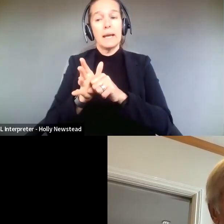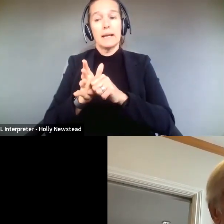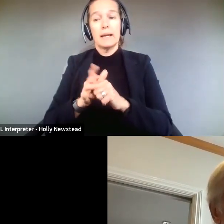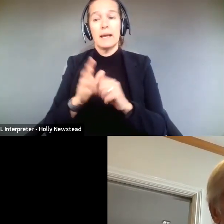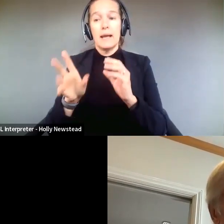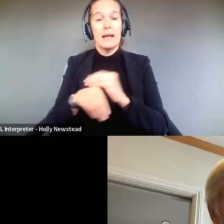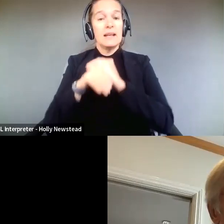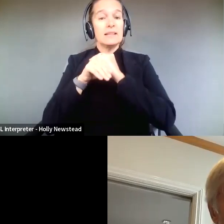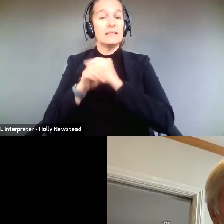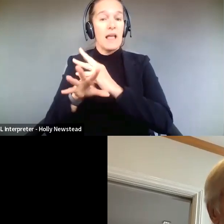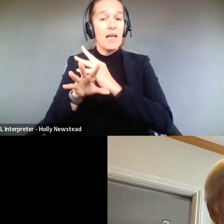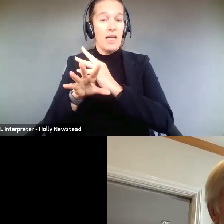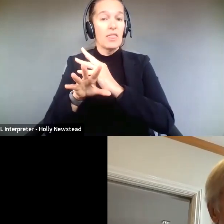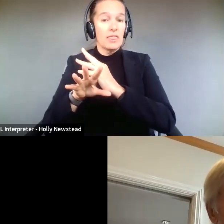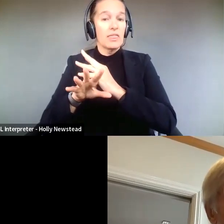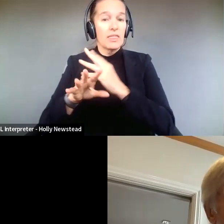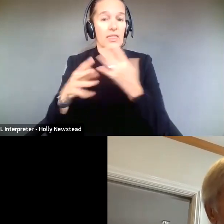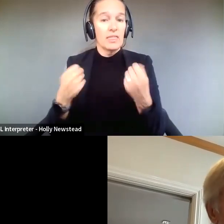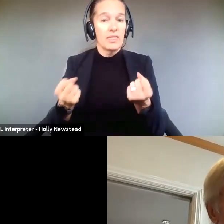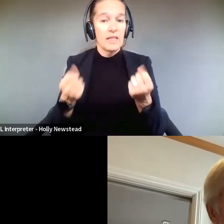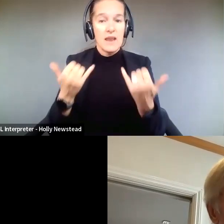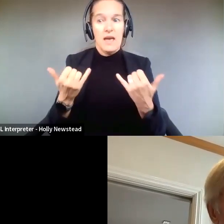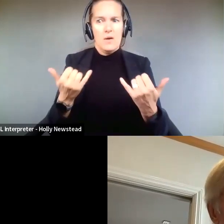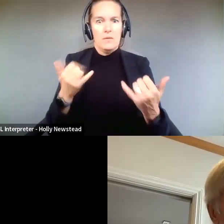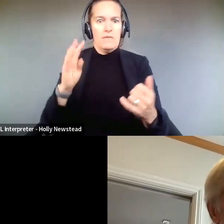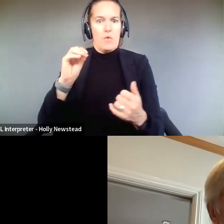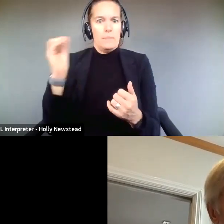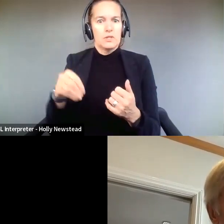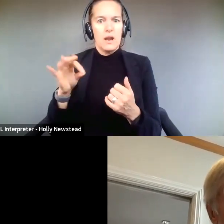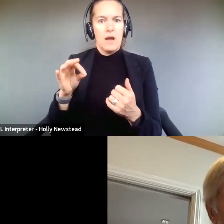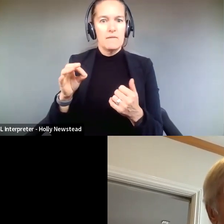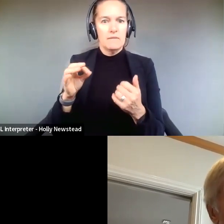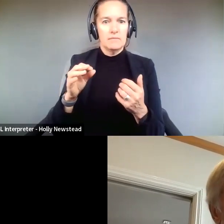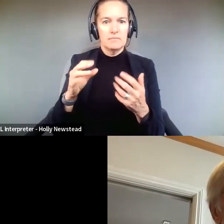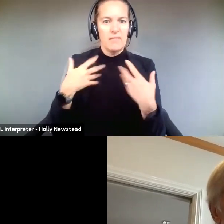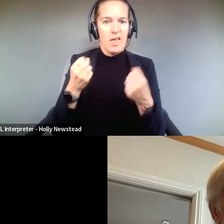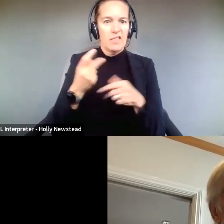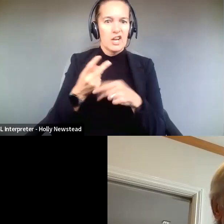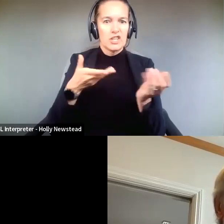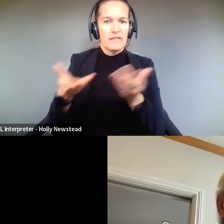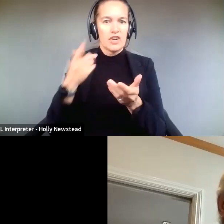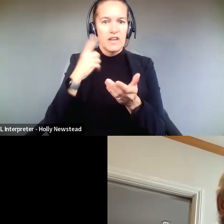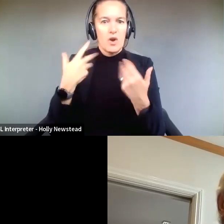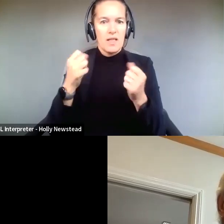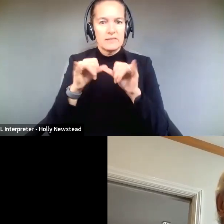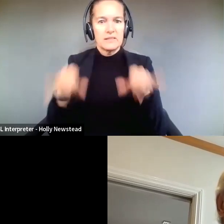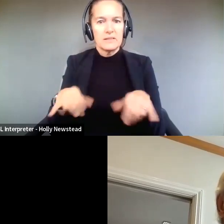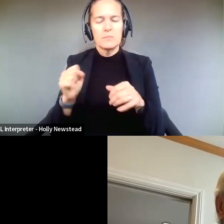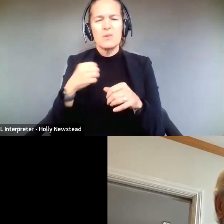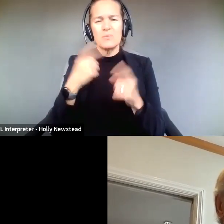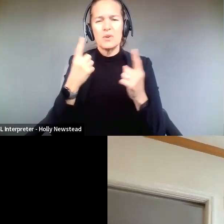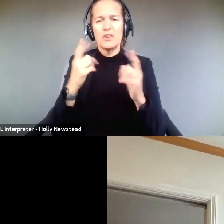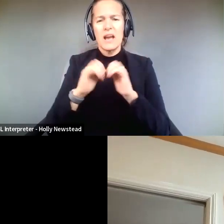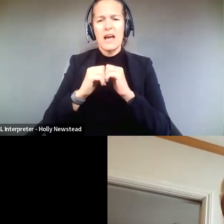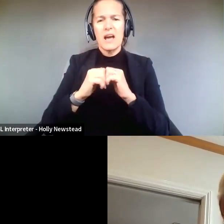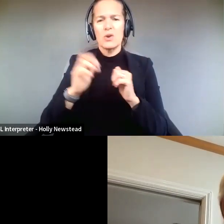now 40% of the healthcare delivery system in many health systems. What I'm wondering is how the regional